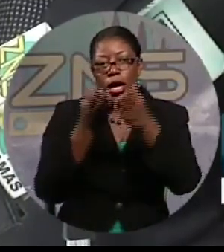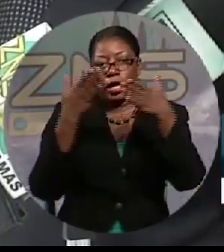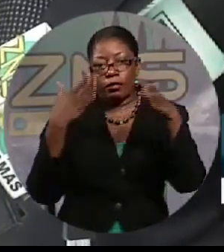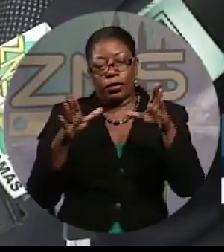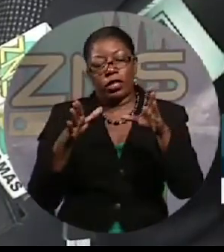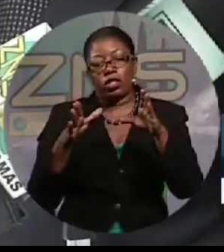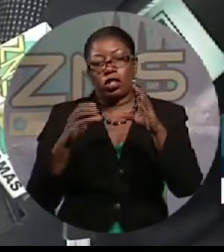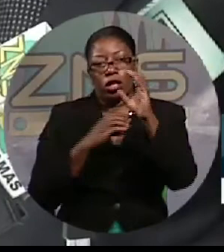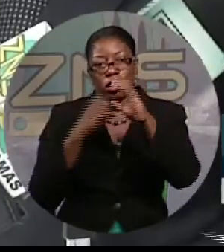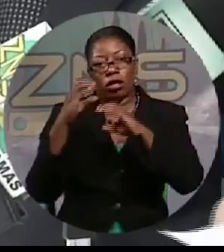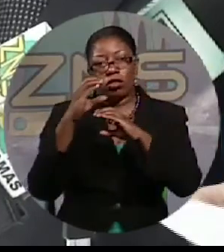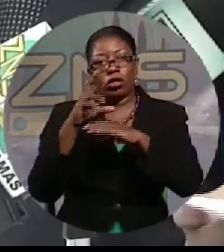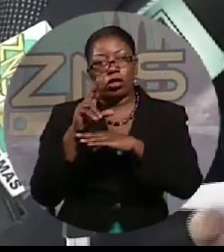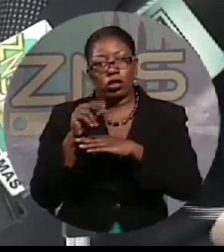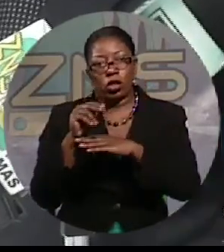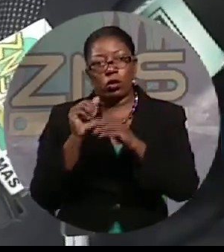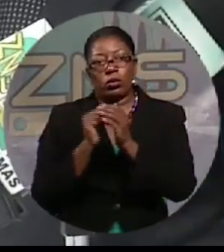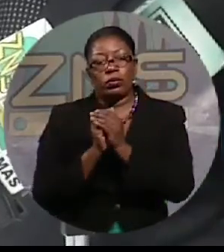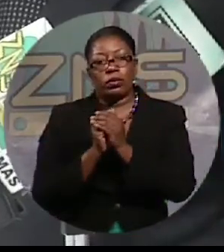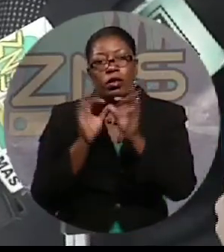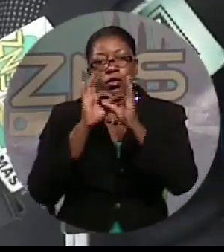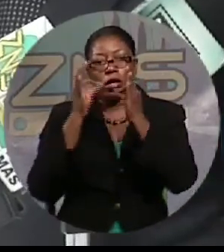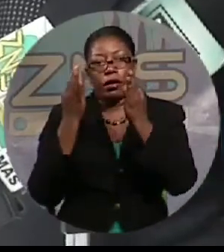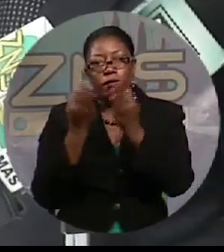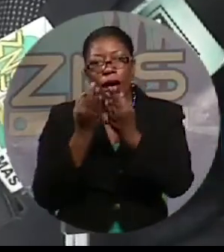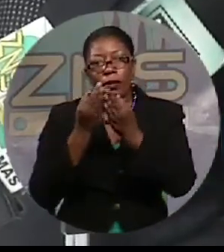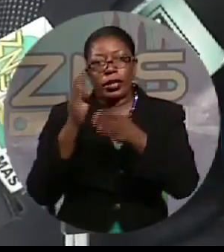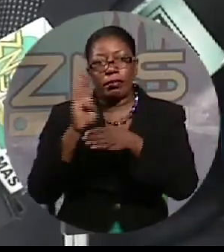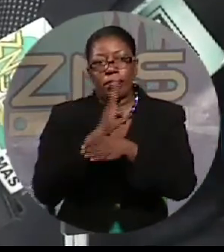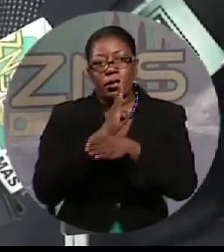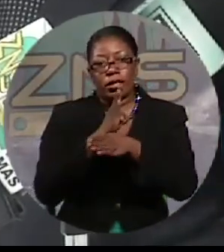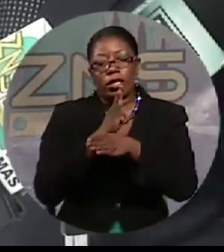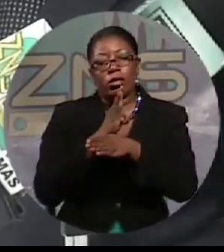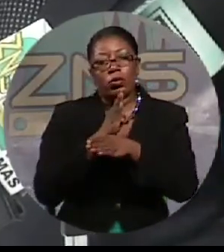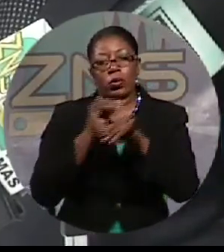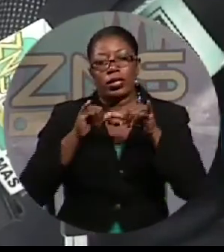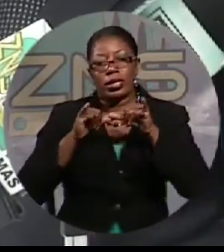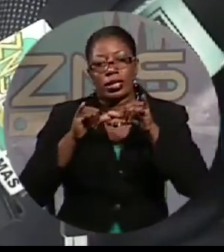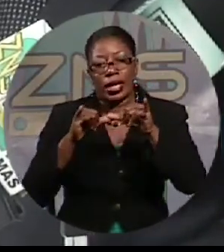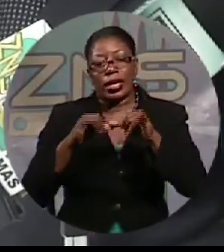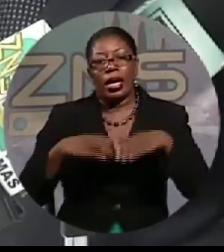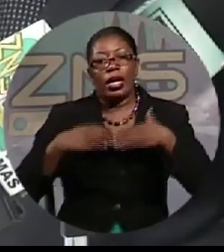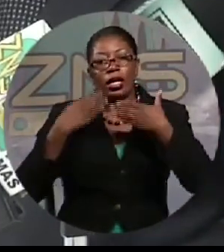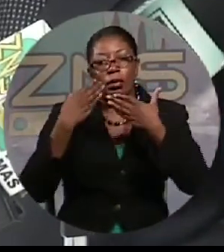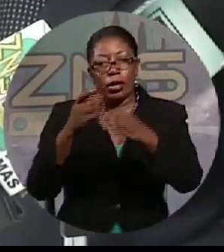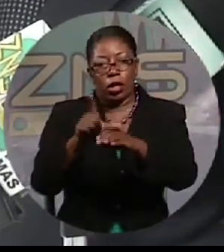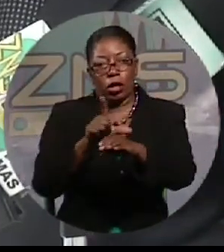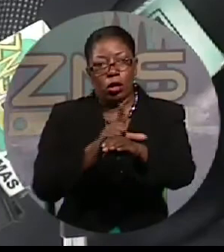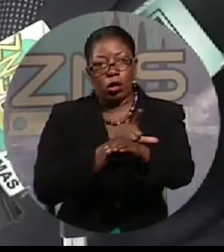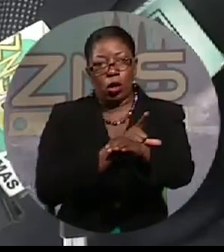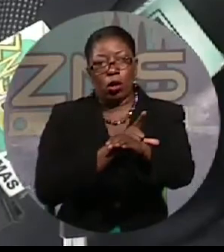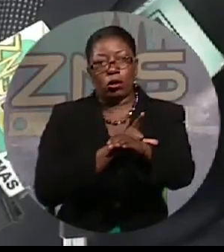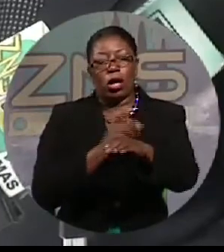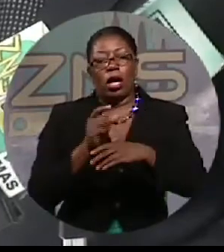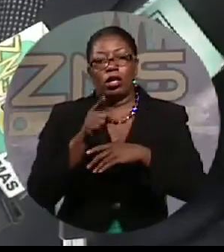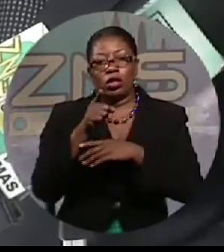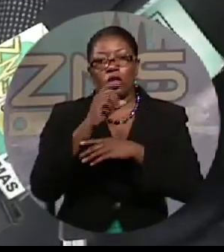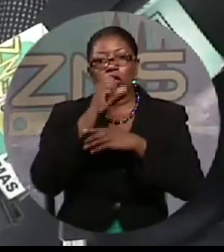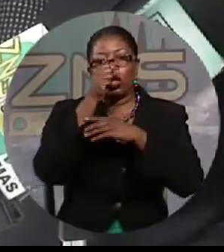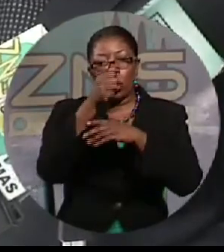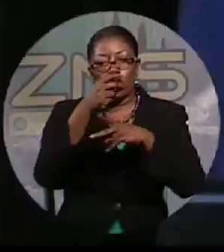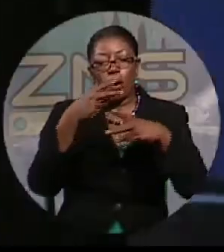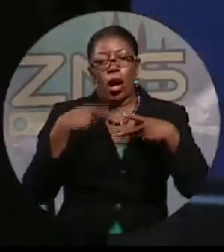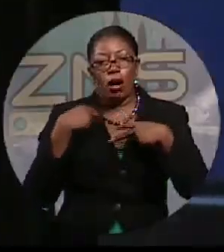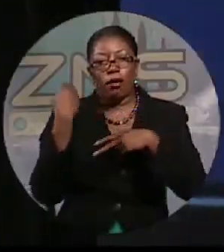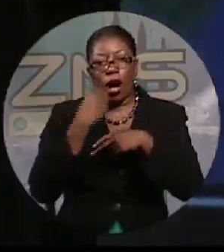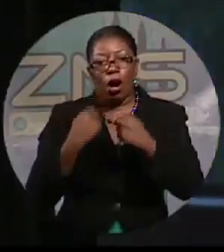construction. Being family businesses, we will remain committed over the long term to ensure you have our support well